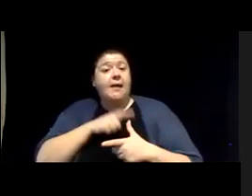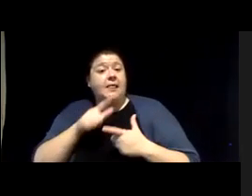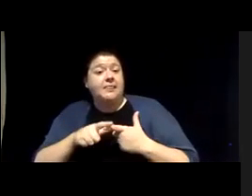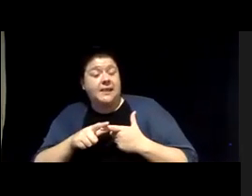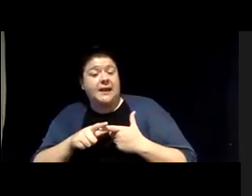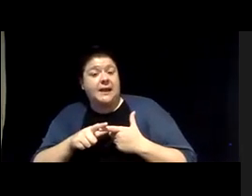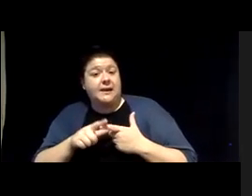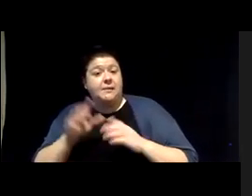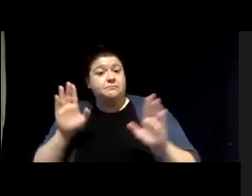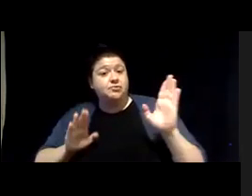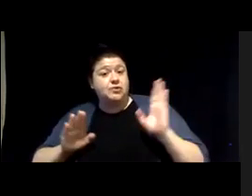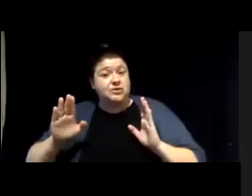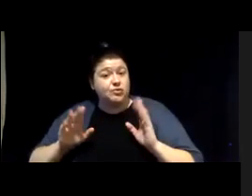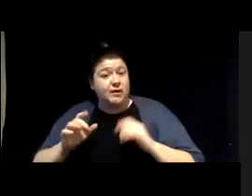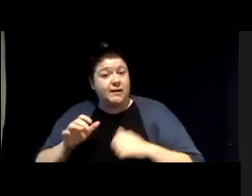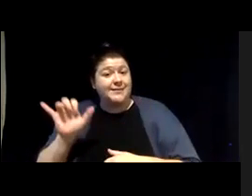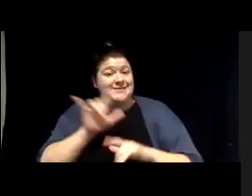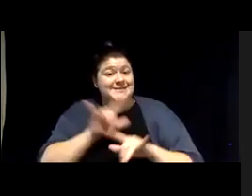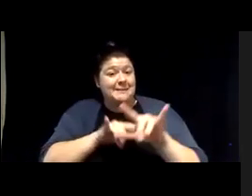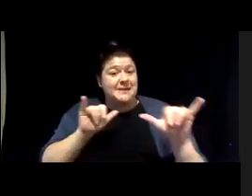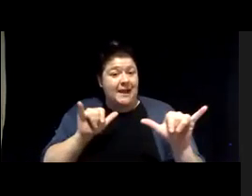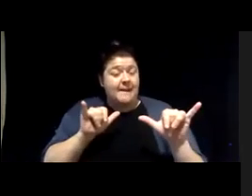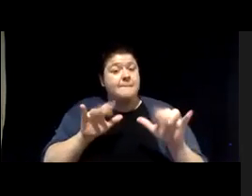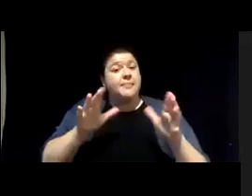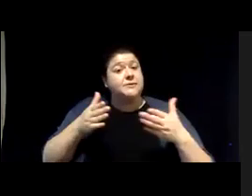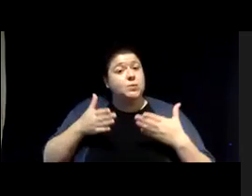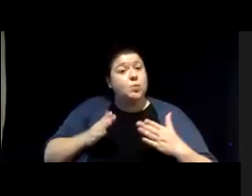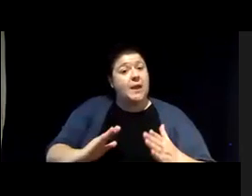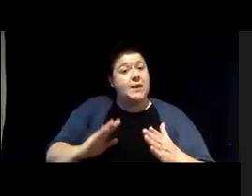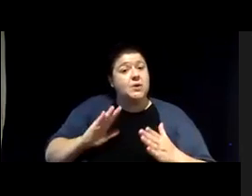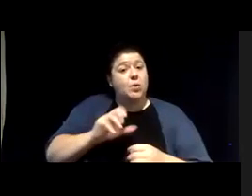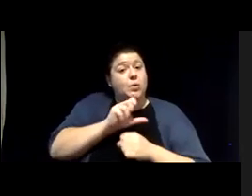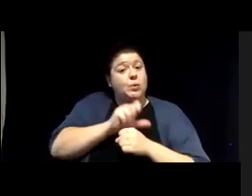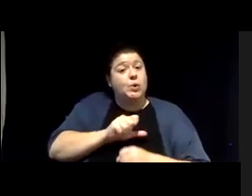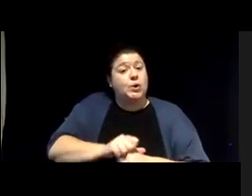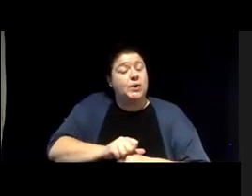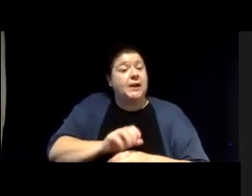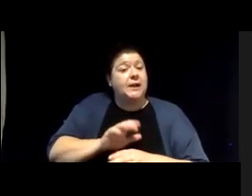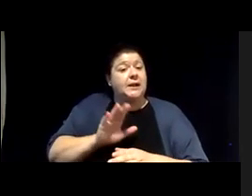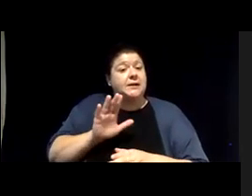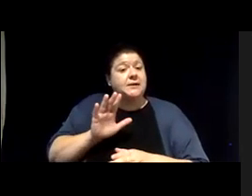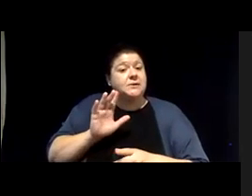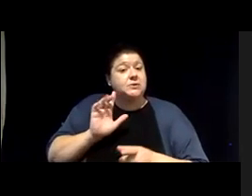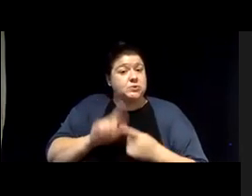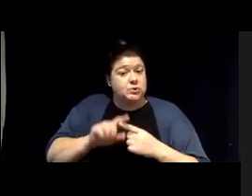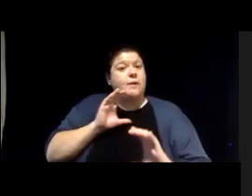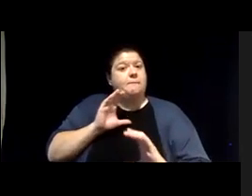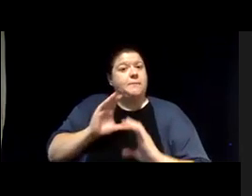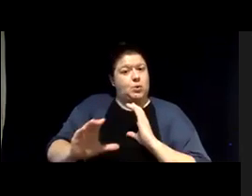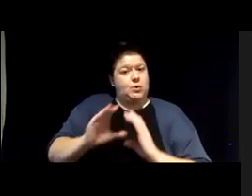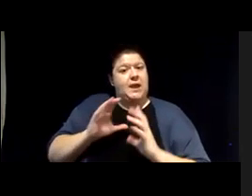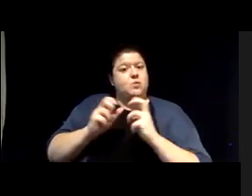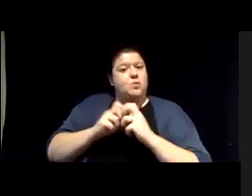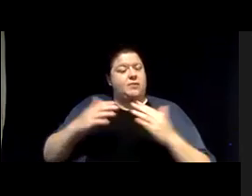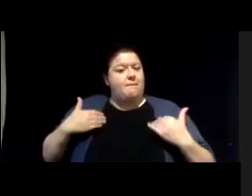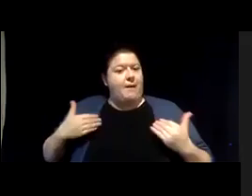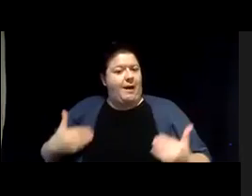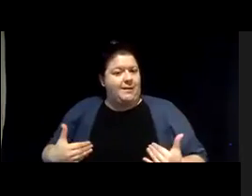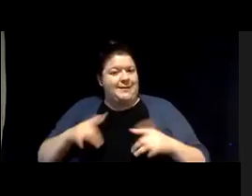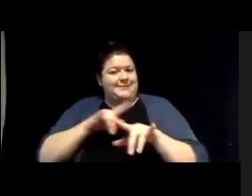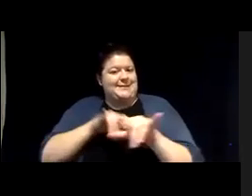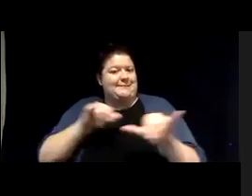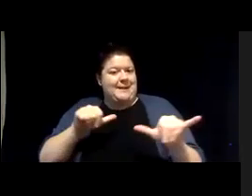And so that is a way that you're working to speak and communicate with your body at the same